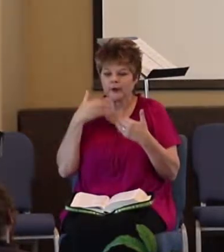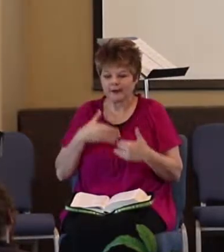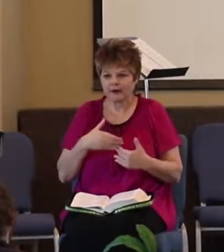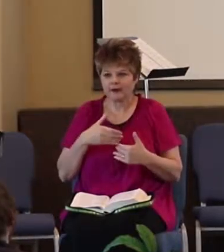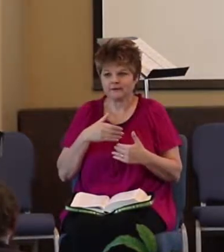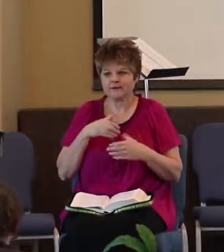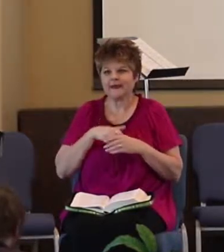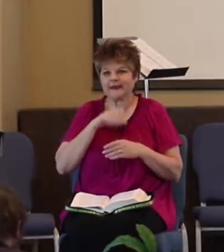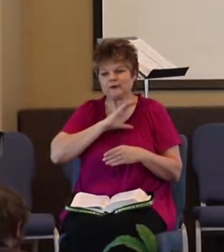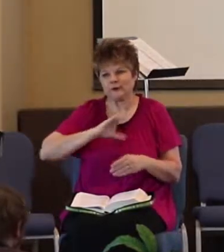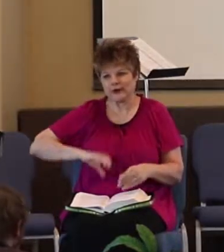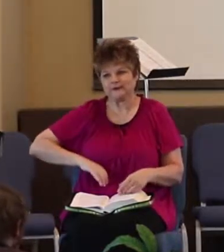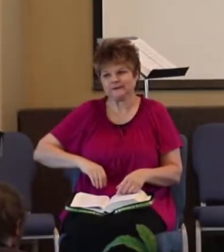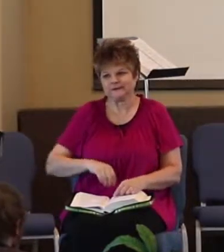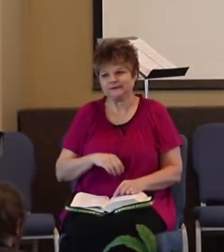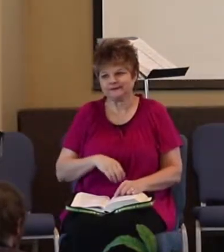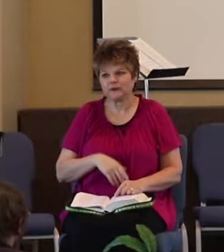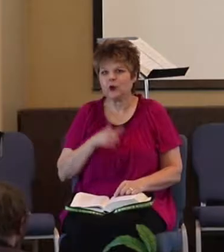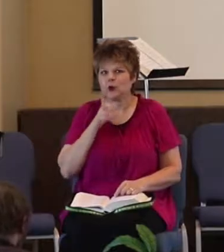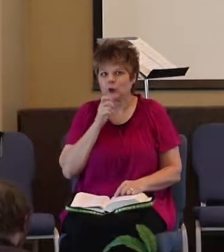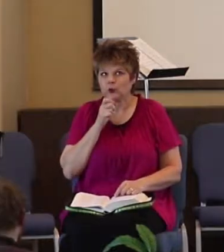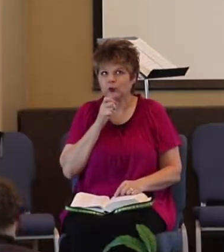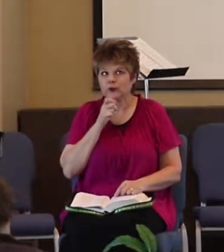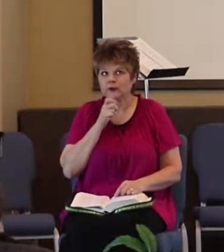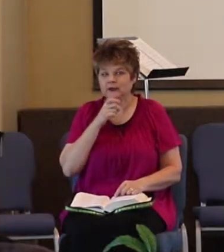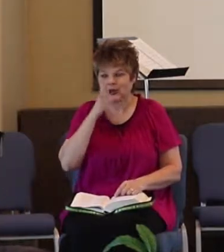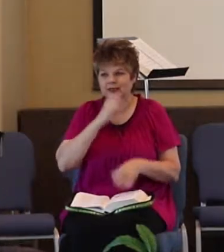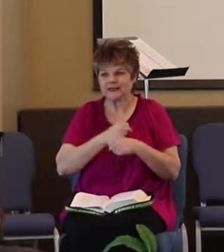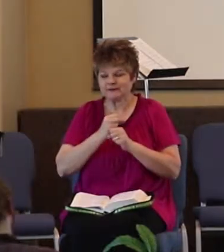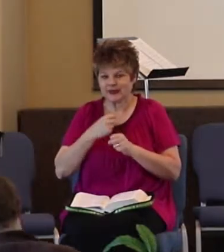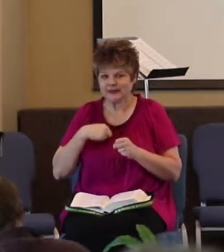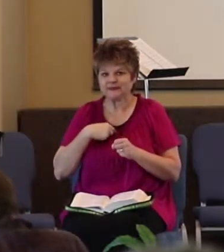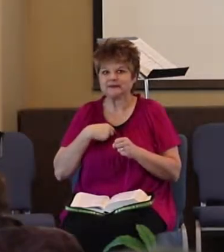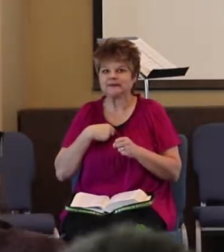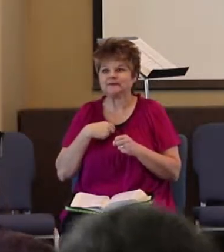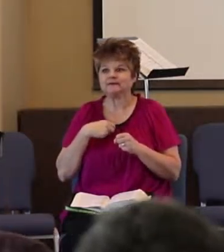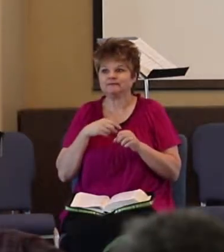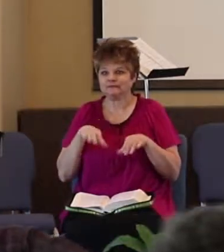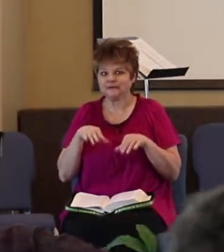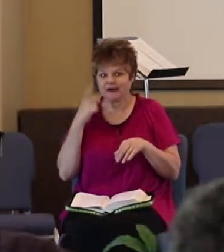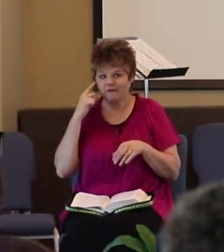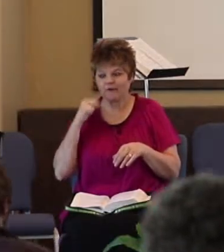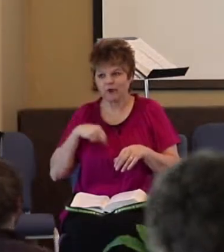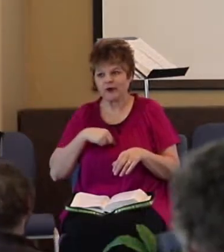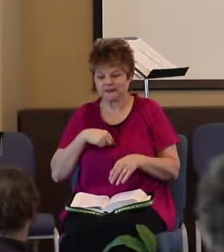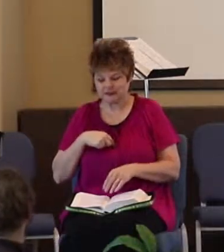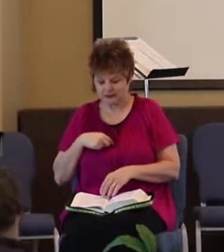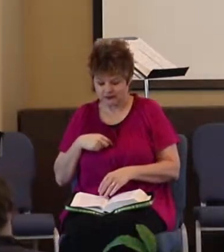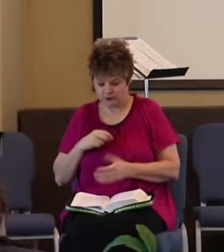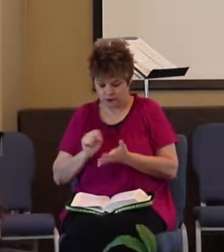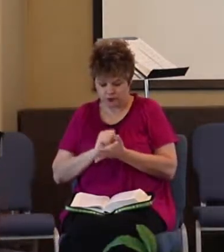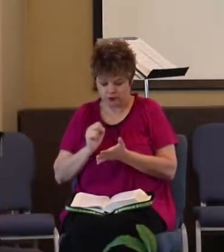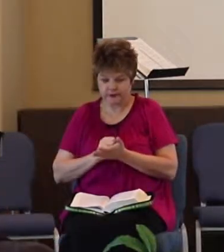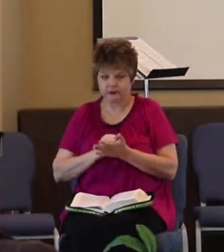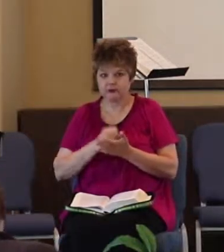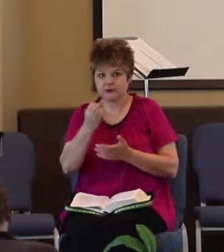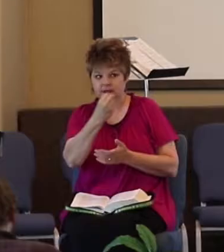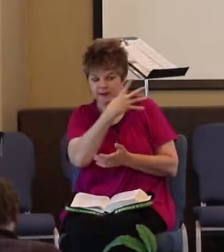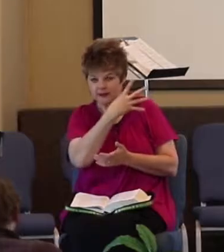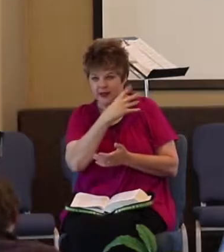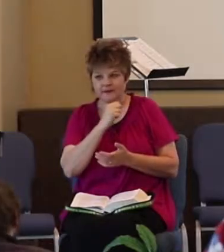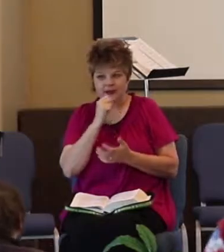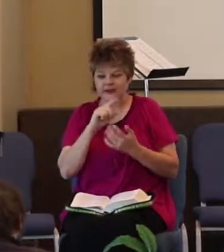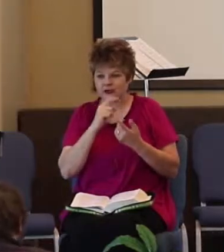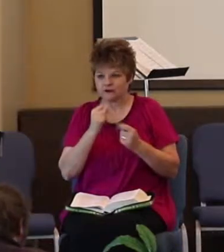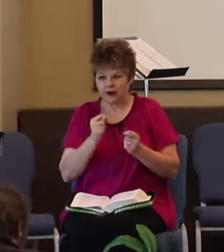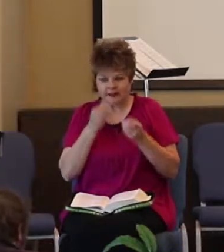Christ, who we are in God, and what God has done for us. So the scriptures are going to be up on the screen. I'm not going to